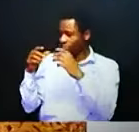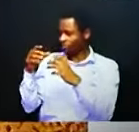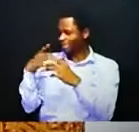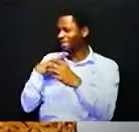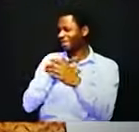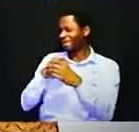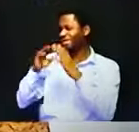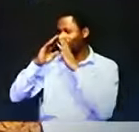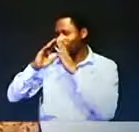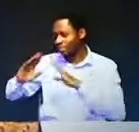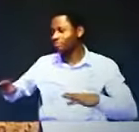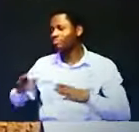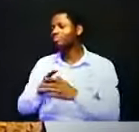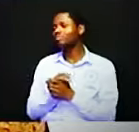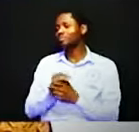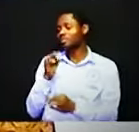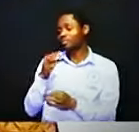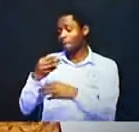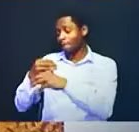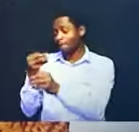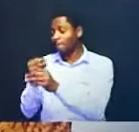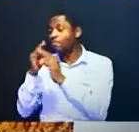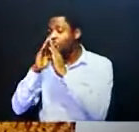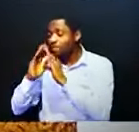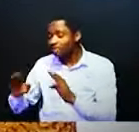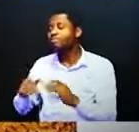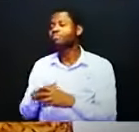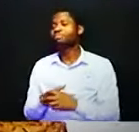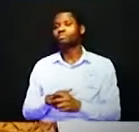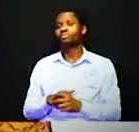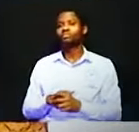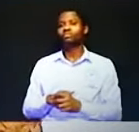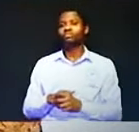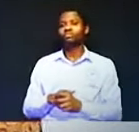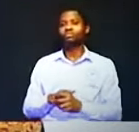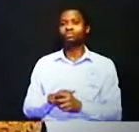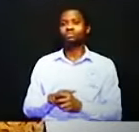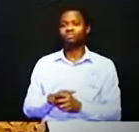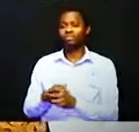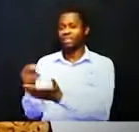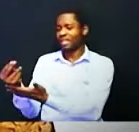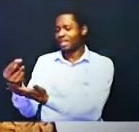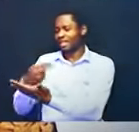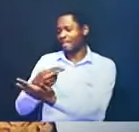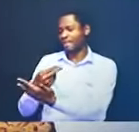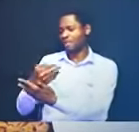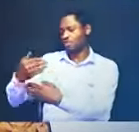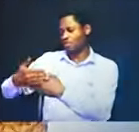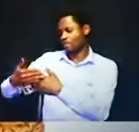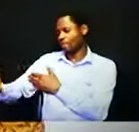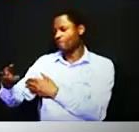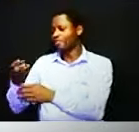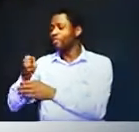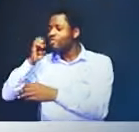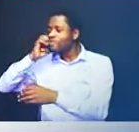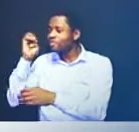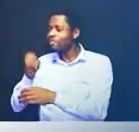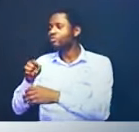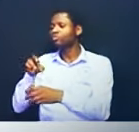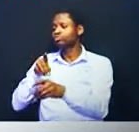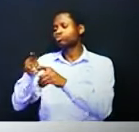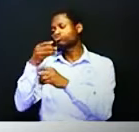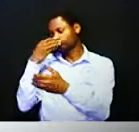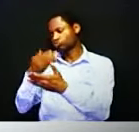onyankopon emma. When they are peacemakers. So ye ni pa wo pe asomdwea. Turn from evil and do good. Omodi atwe wo hu fi bone ho na ye